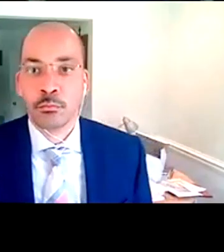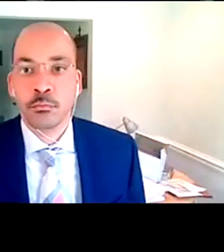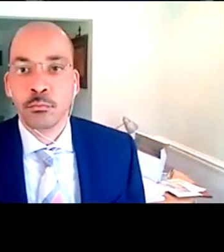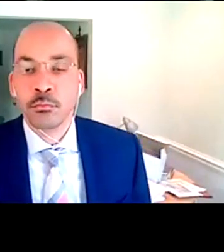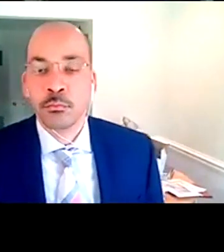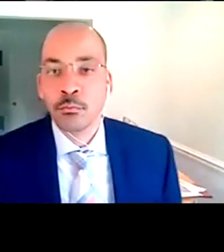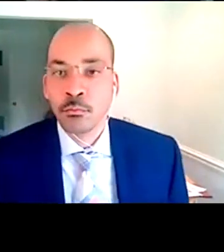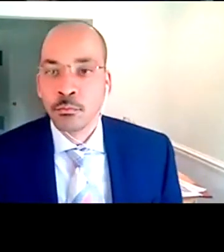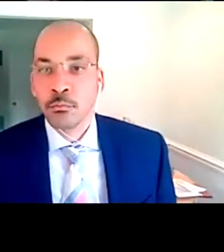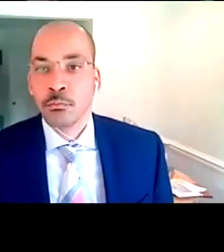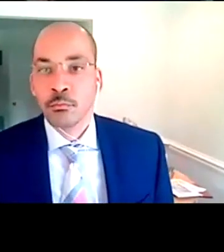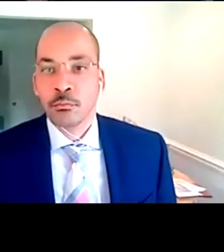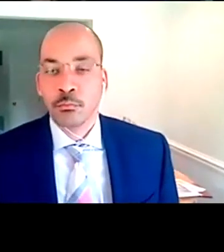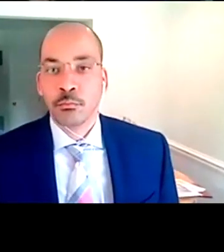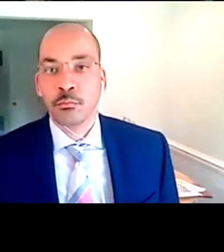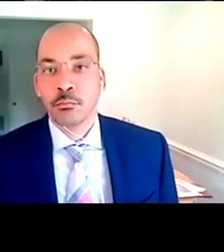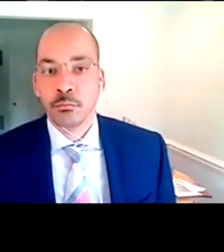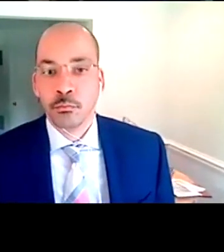transparent and to fulfill that